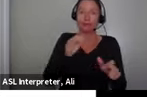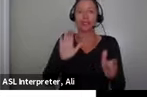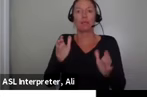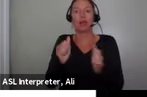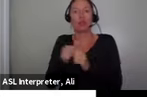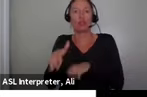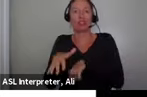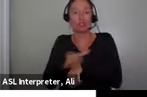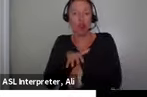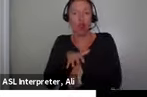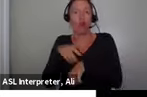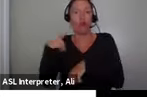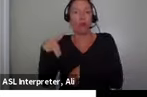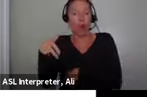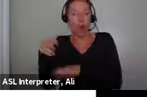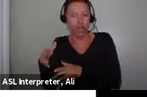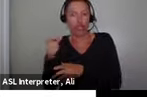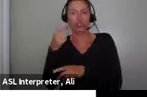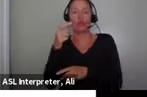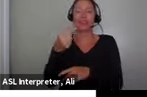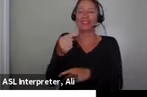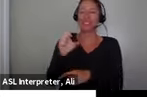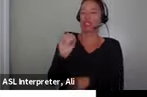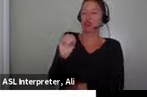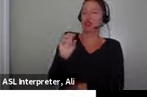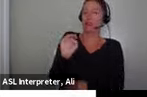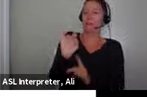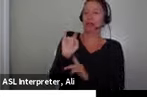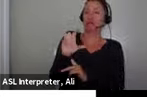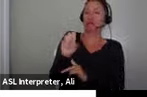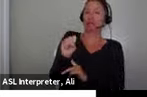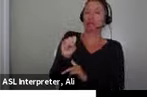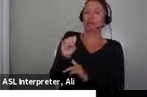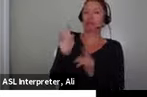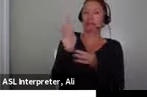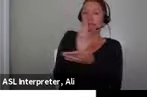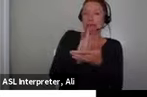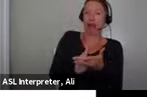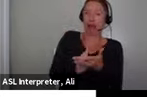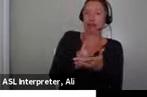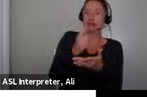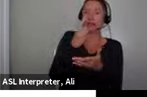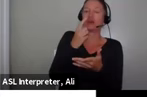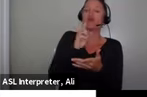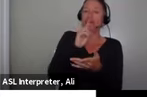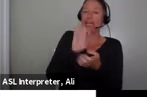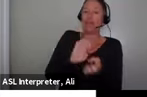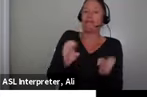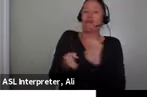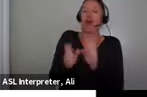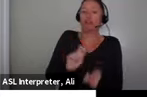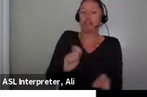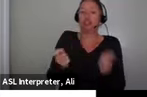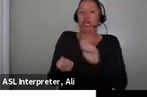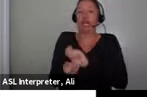the geometrics of projects like this have evolved significantly so that they are much more